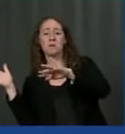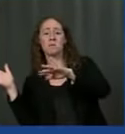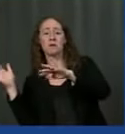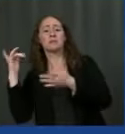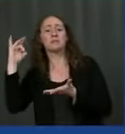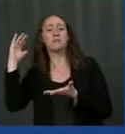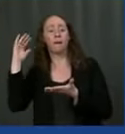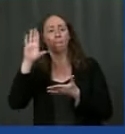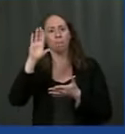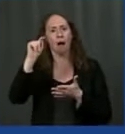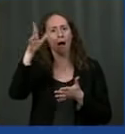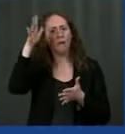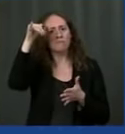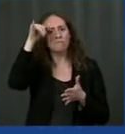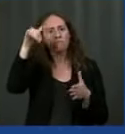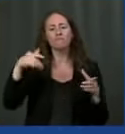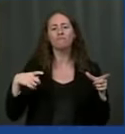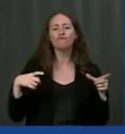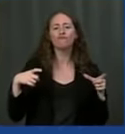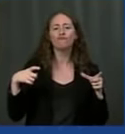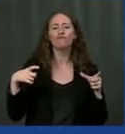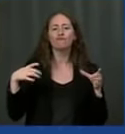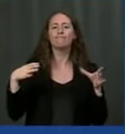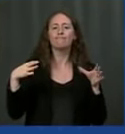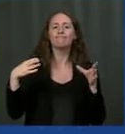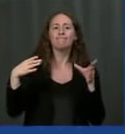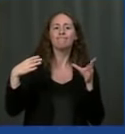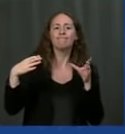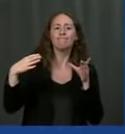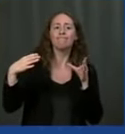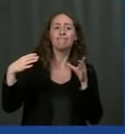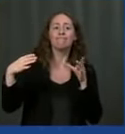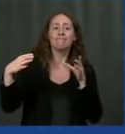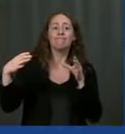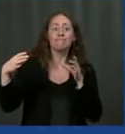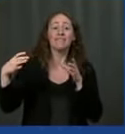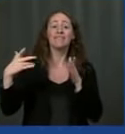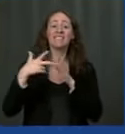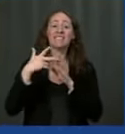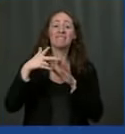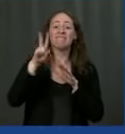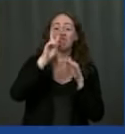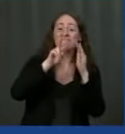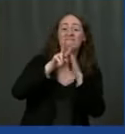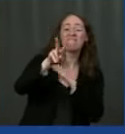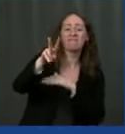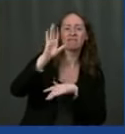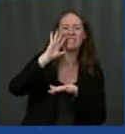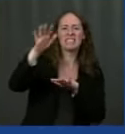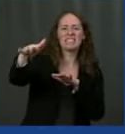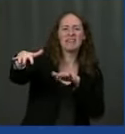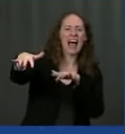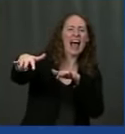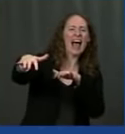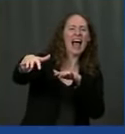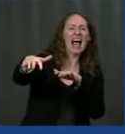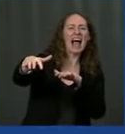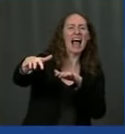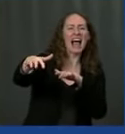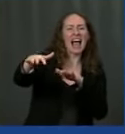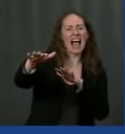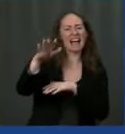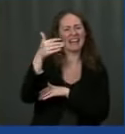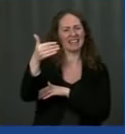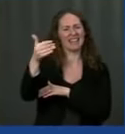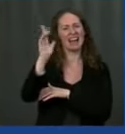so long, which leads to more and more rainfall. So the bad news for us is that we're going to get even more rainfall than maybe we